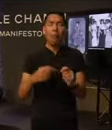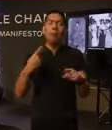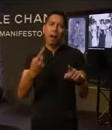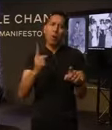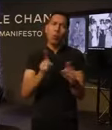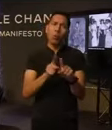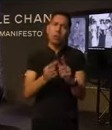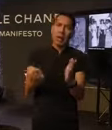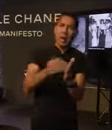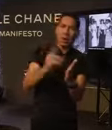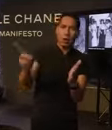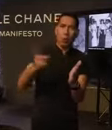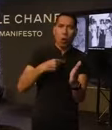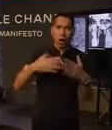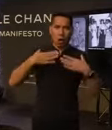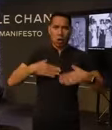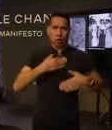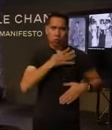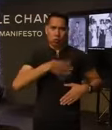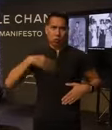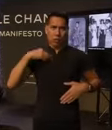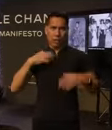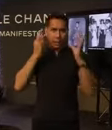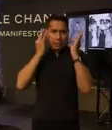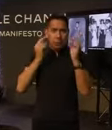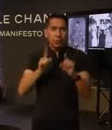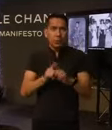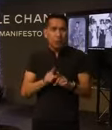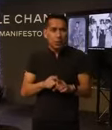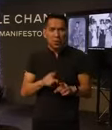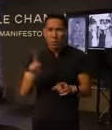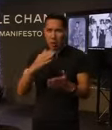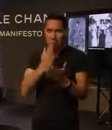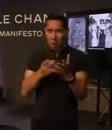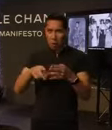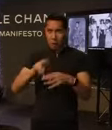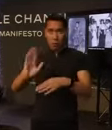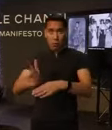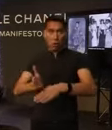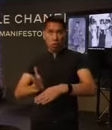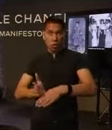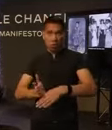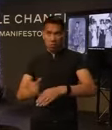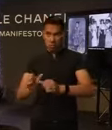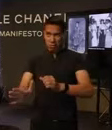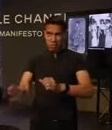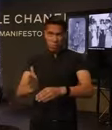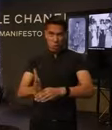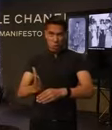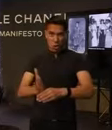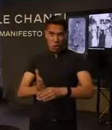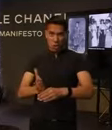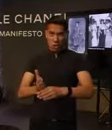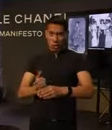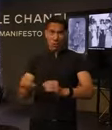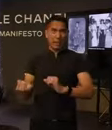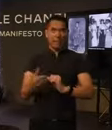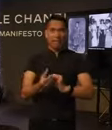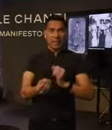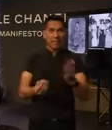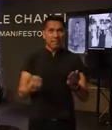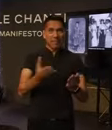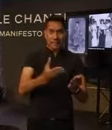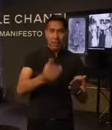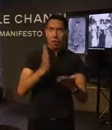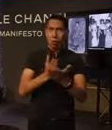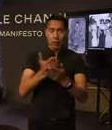know, that was a part of her contribution, her incredible contribution. I mean, she was